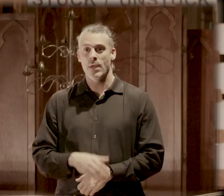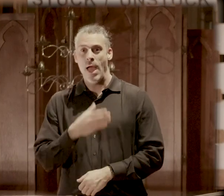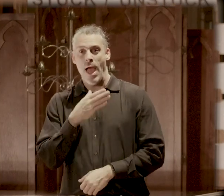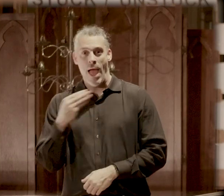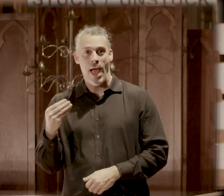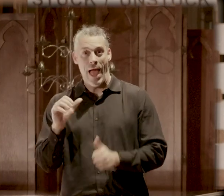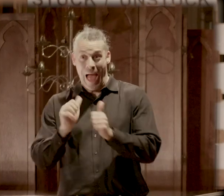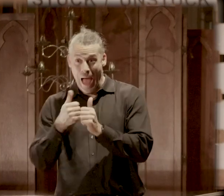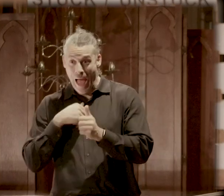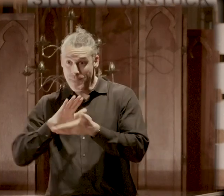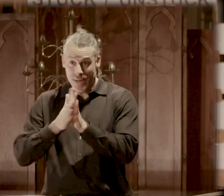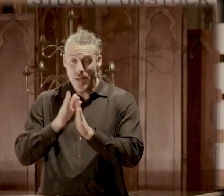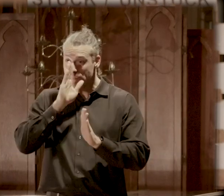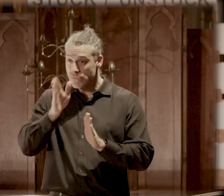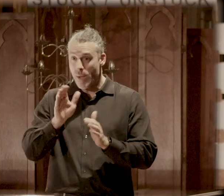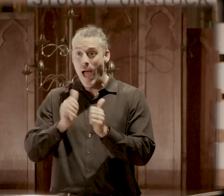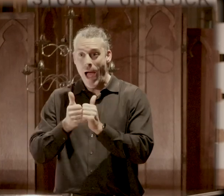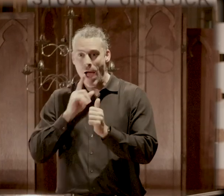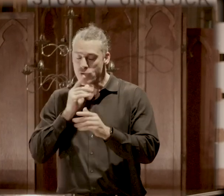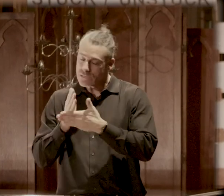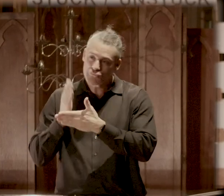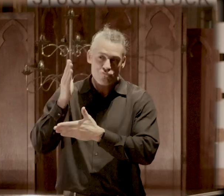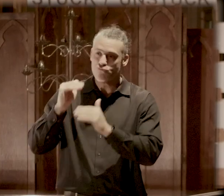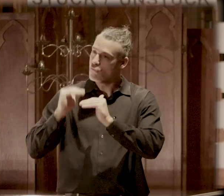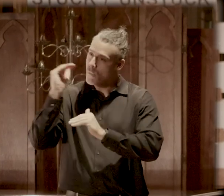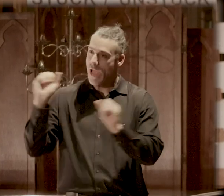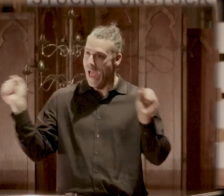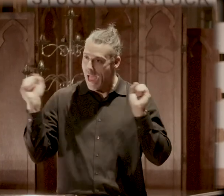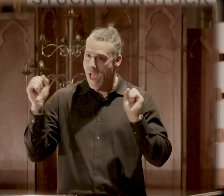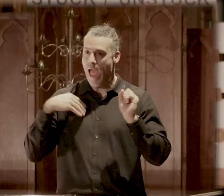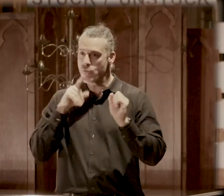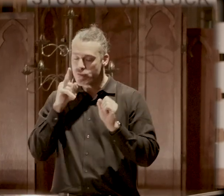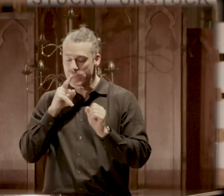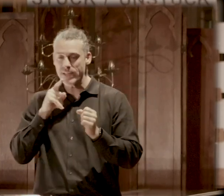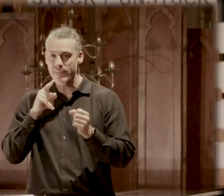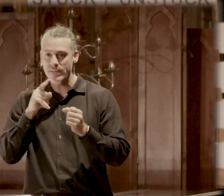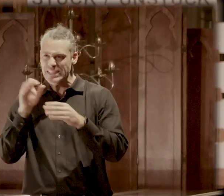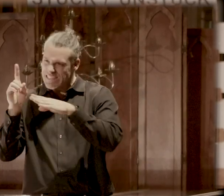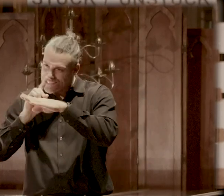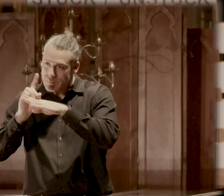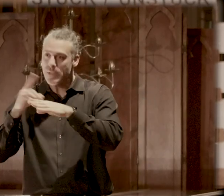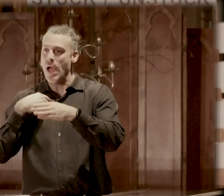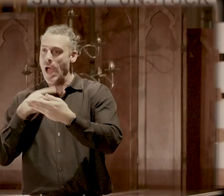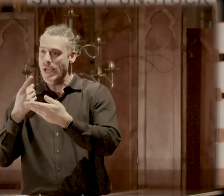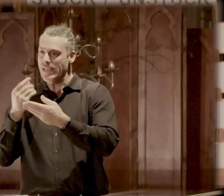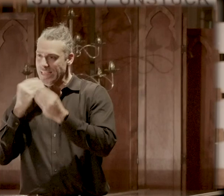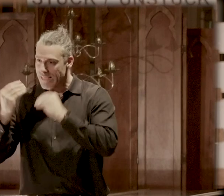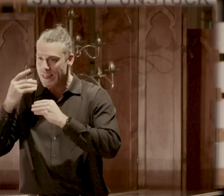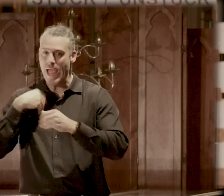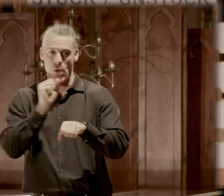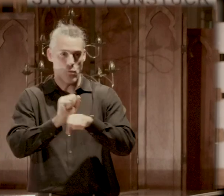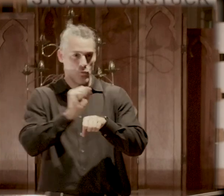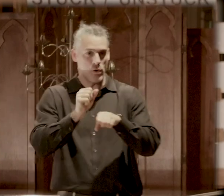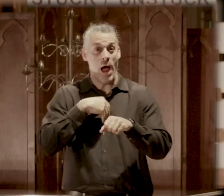the way that I had maintained my sobriety was by over-exercising and eating very militantly and overworking. I worked